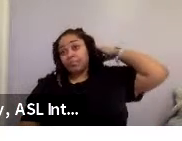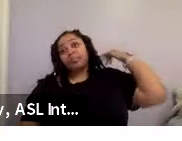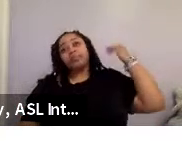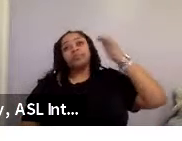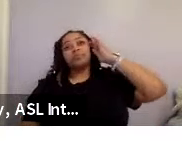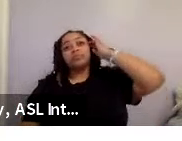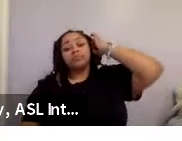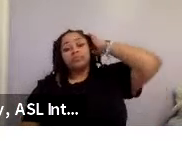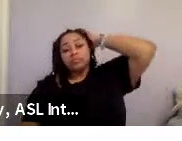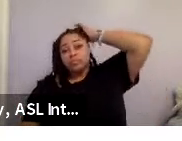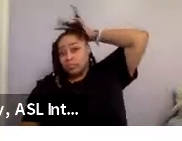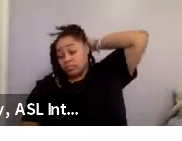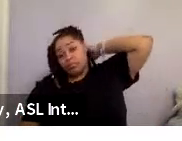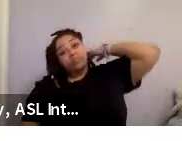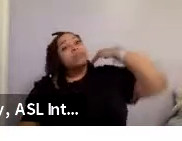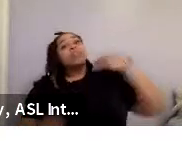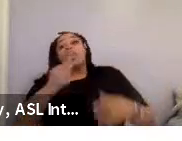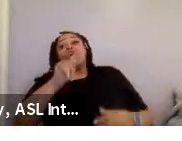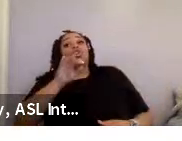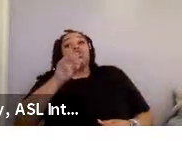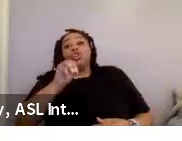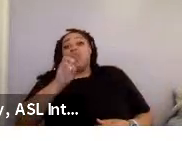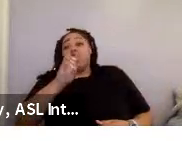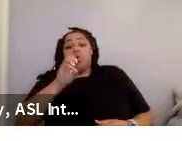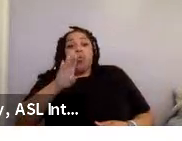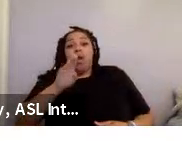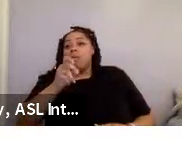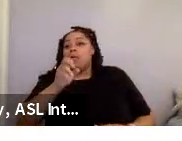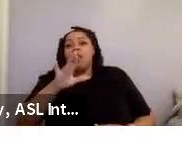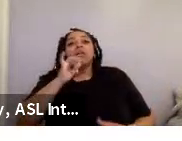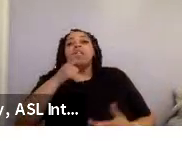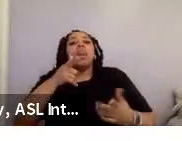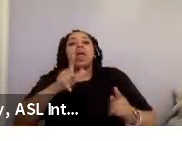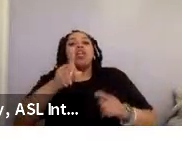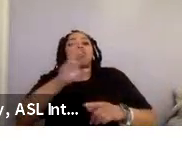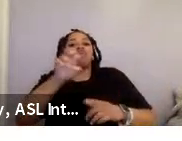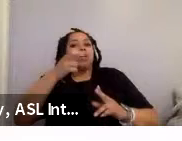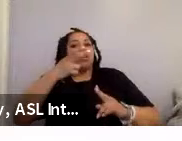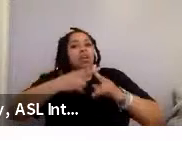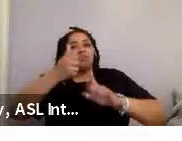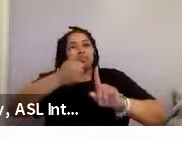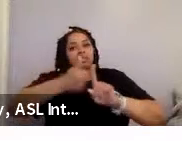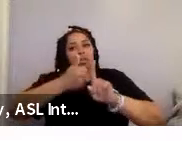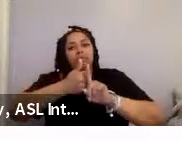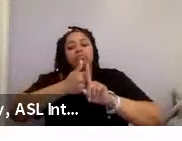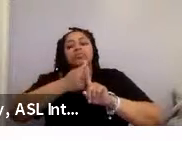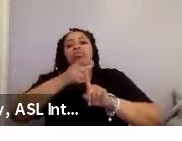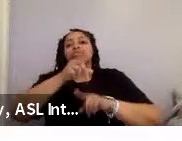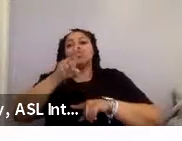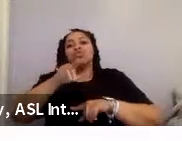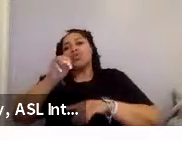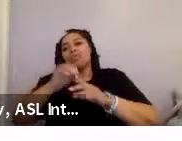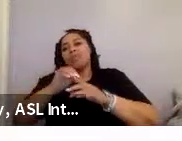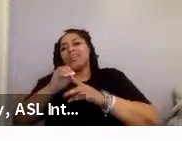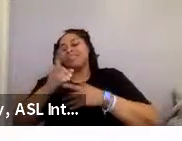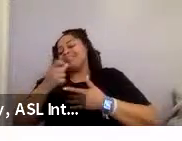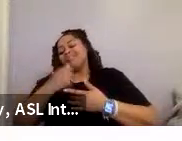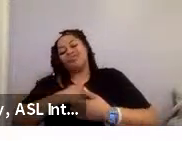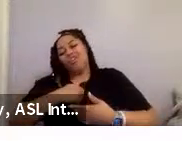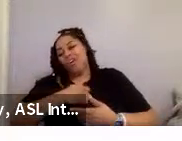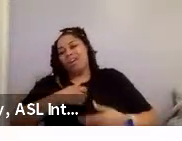Zoom webinar does not allow you the same option to rename yourself that Zoom meetings does, unfortunately.